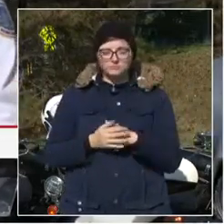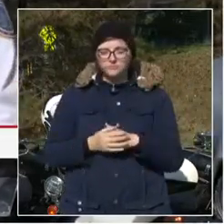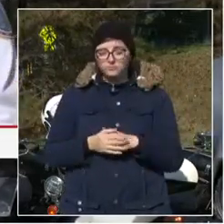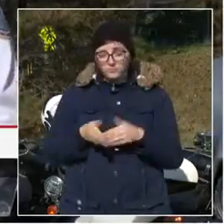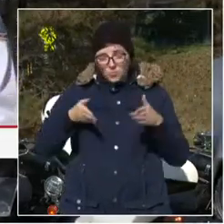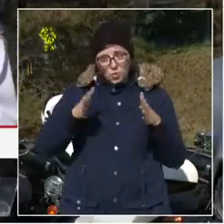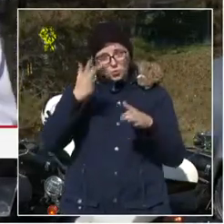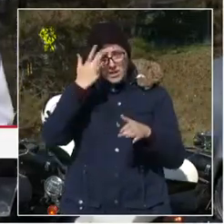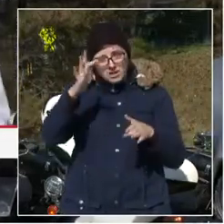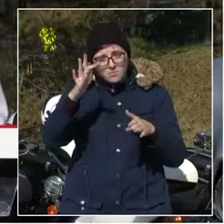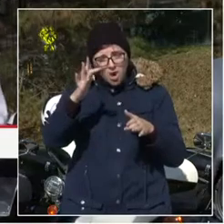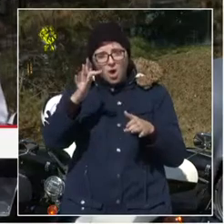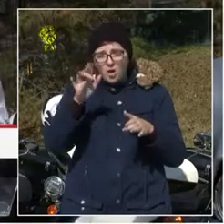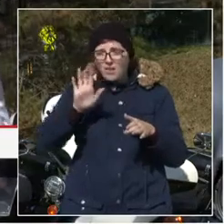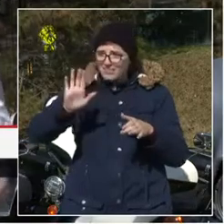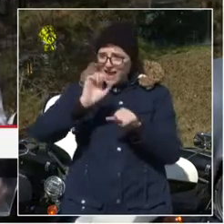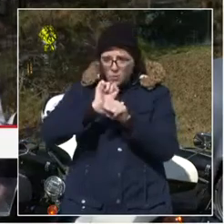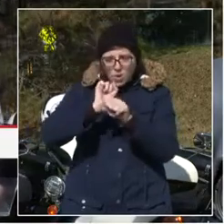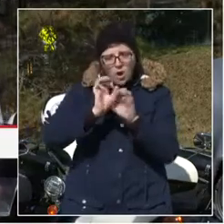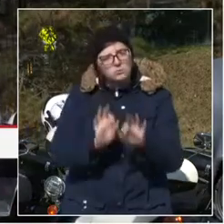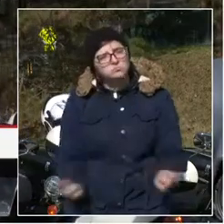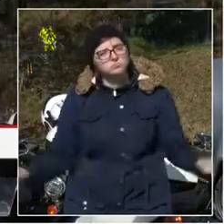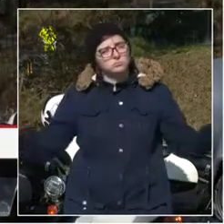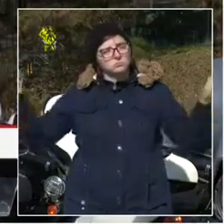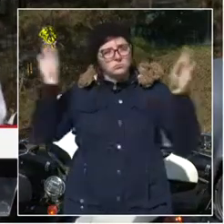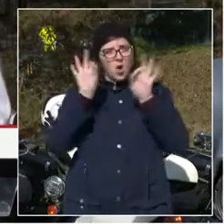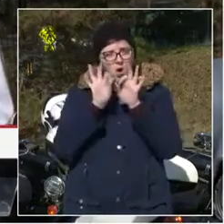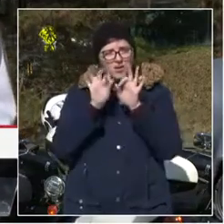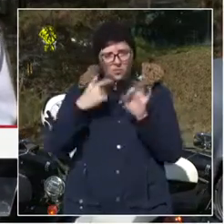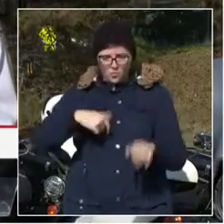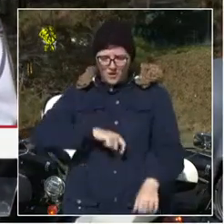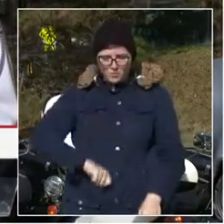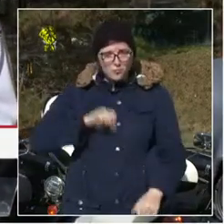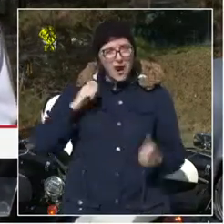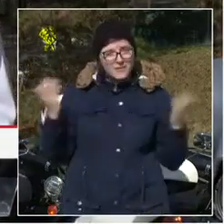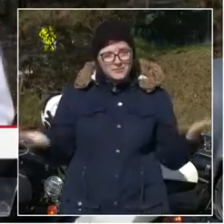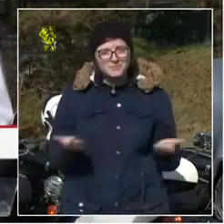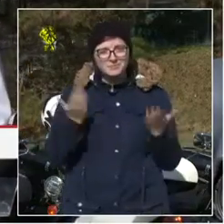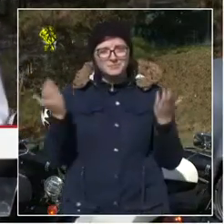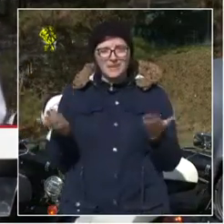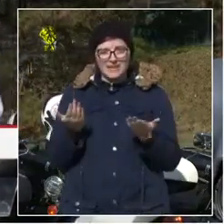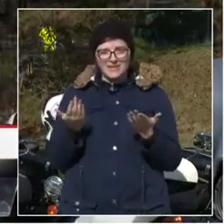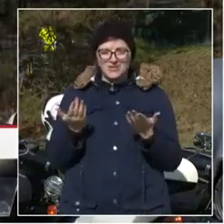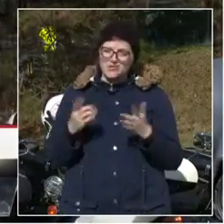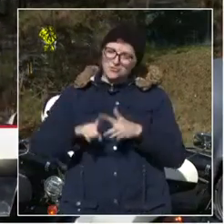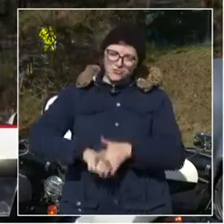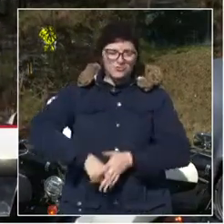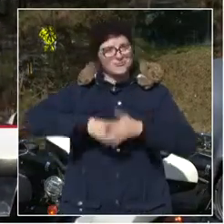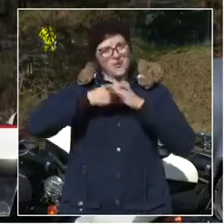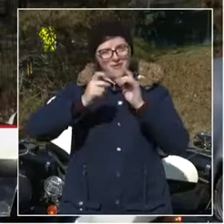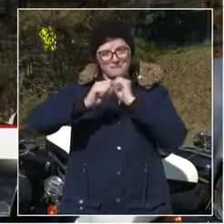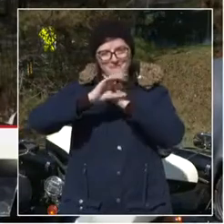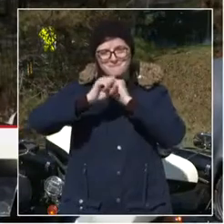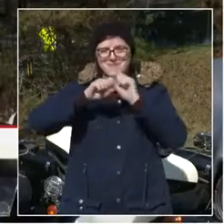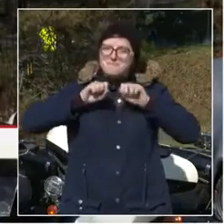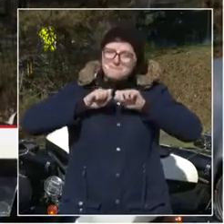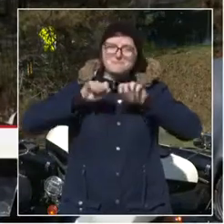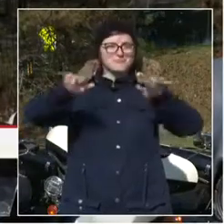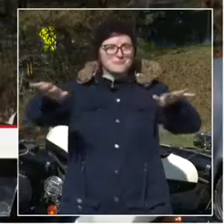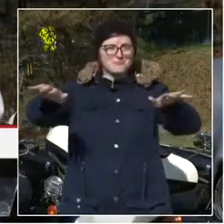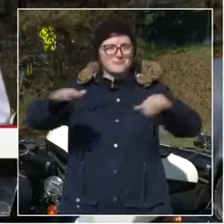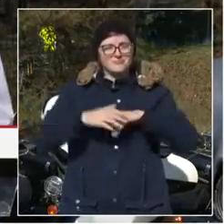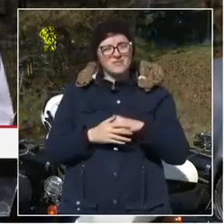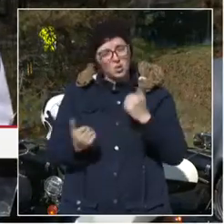is doing is so important, and we're proud to be here today helping launch the campaign. In support of the initiative,